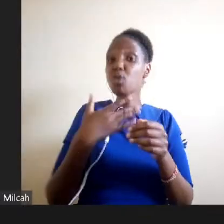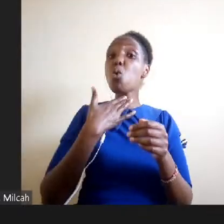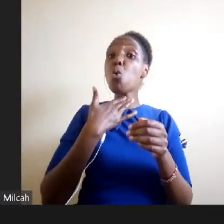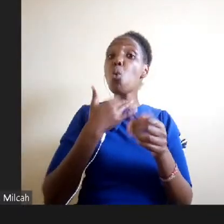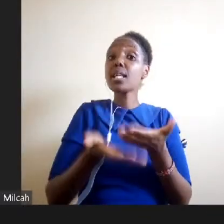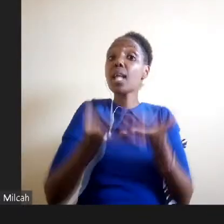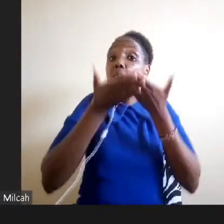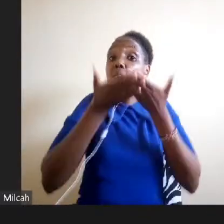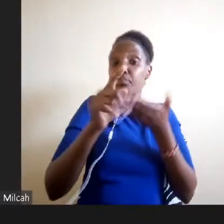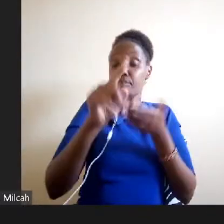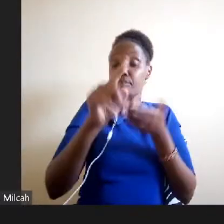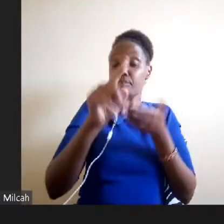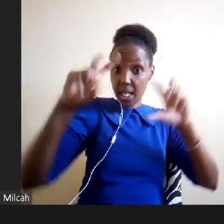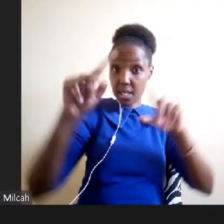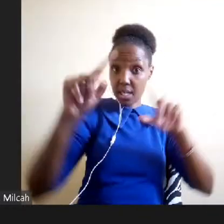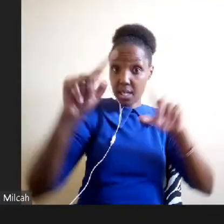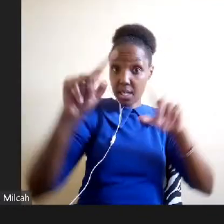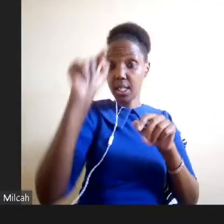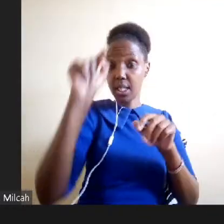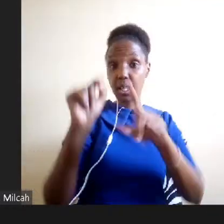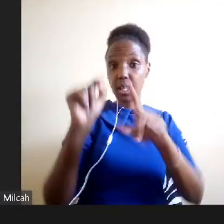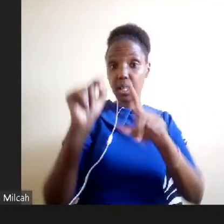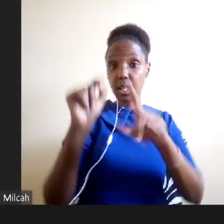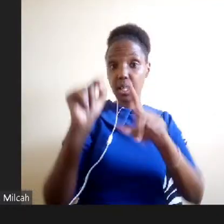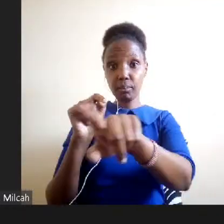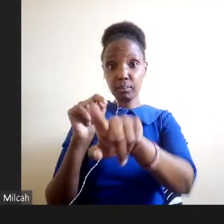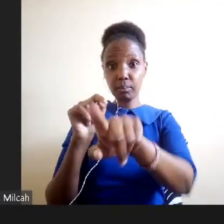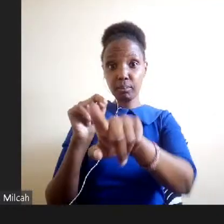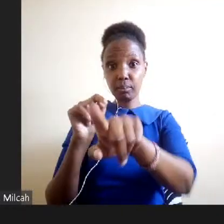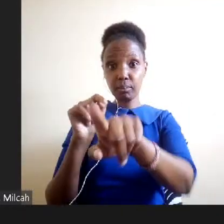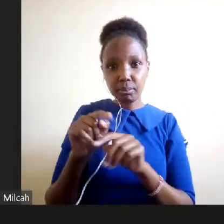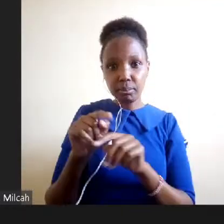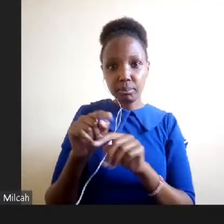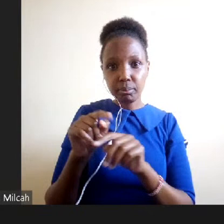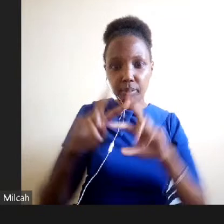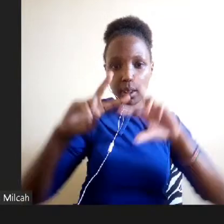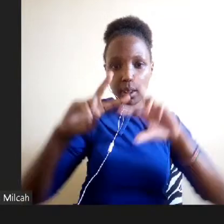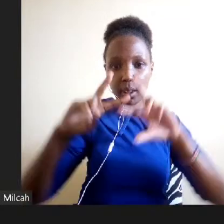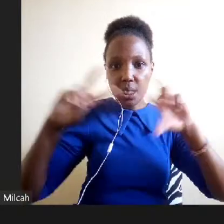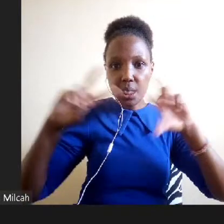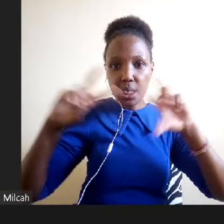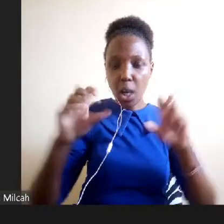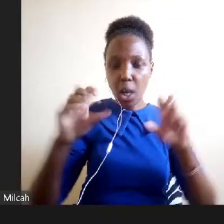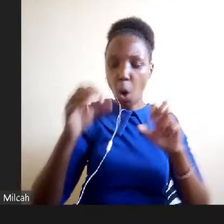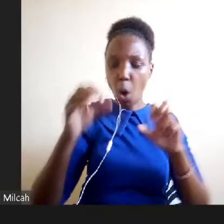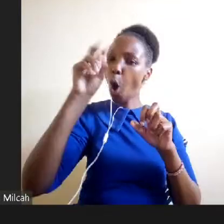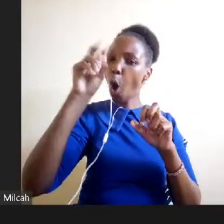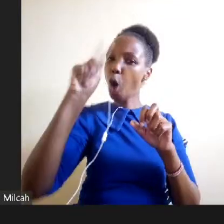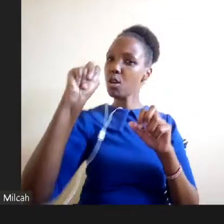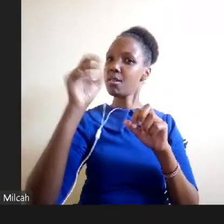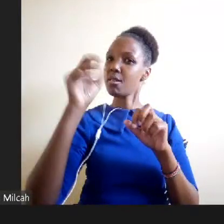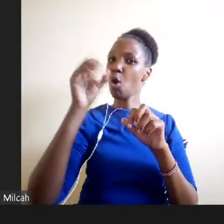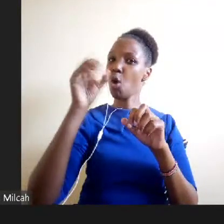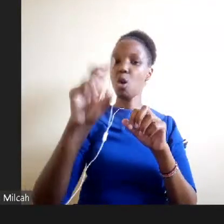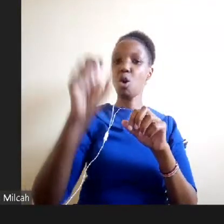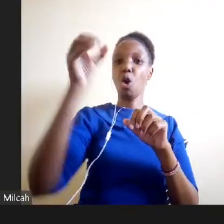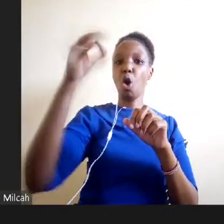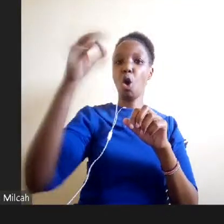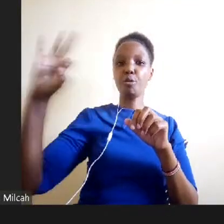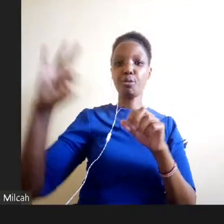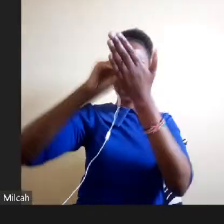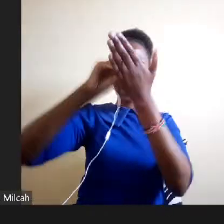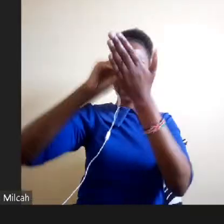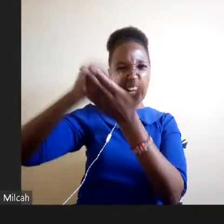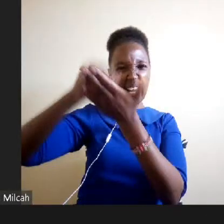on the left-hand side. Then, turn Safe Search on or off. On this page, you can learn more about how Safe Search